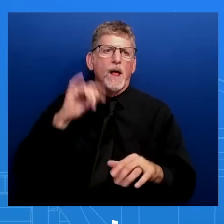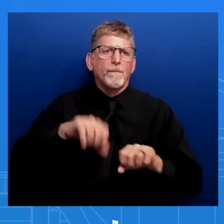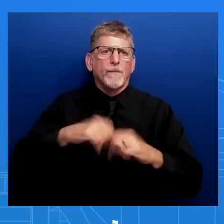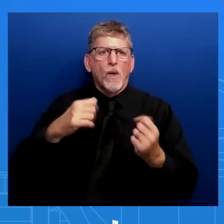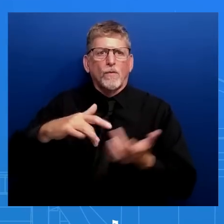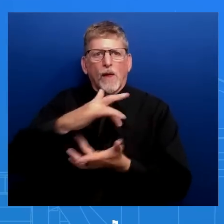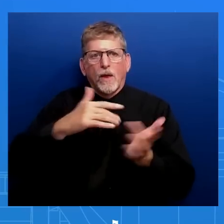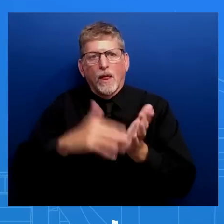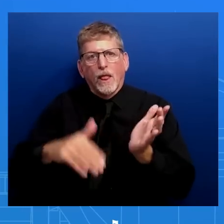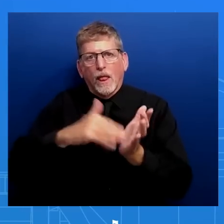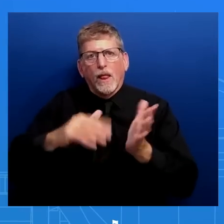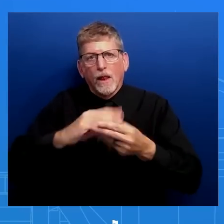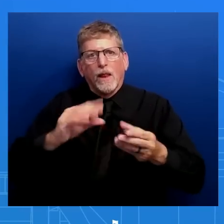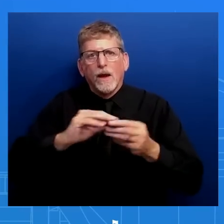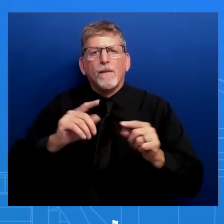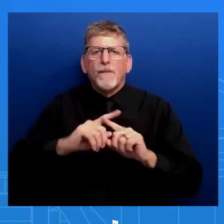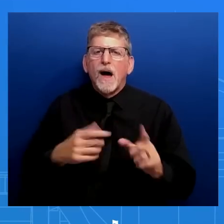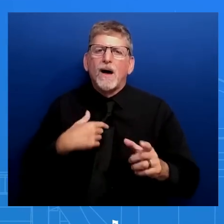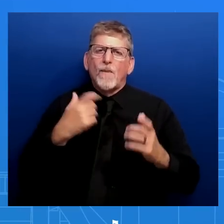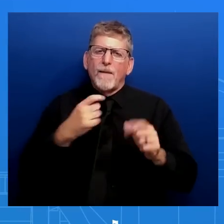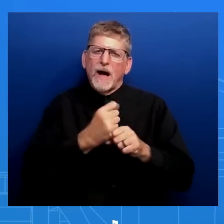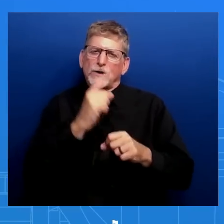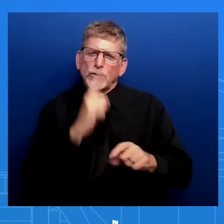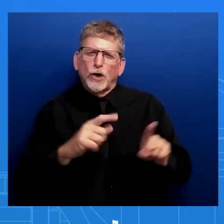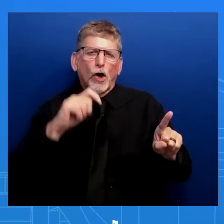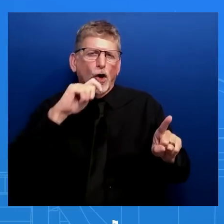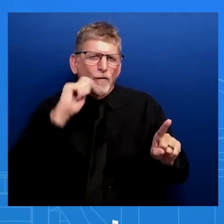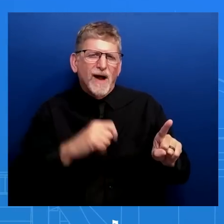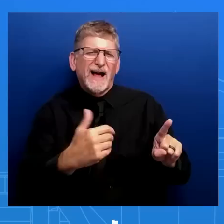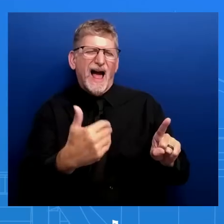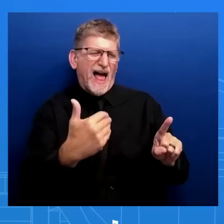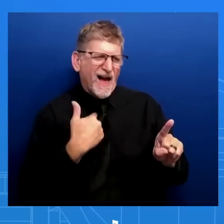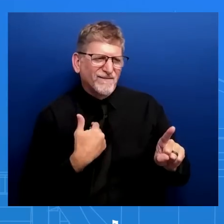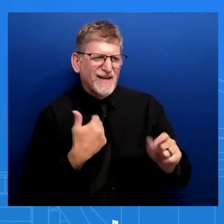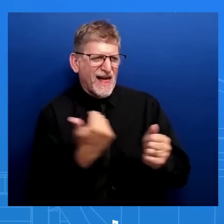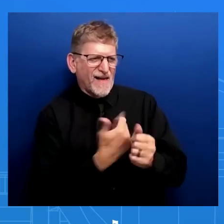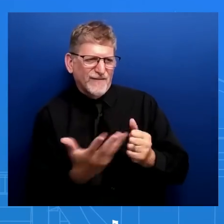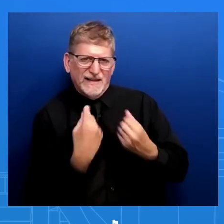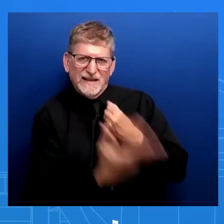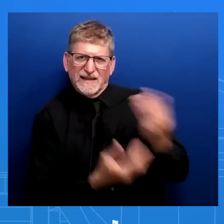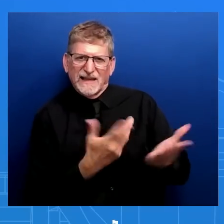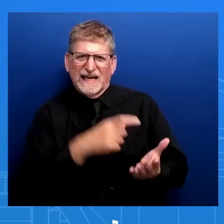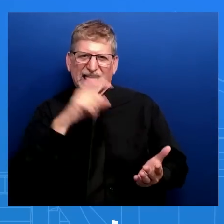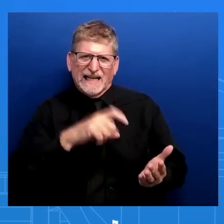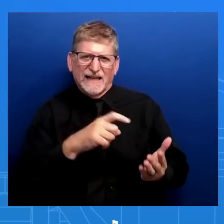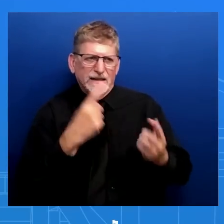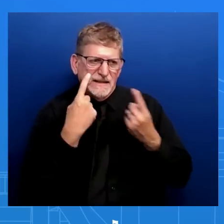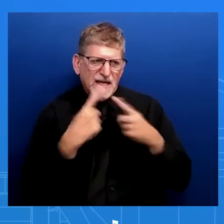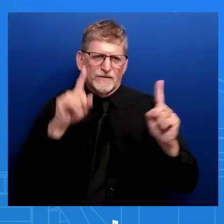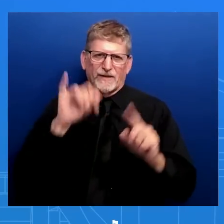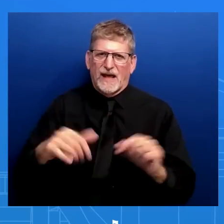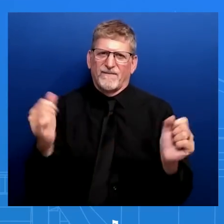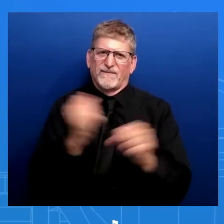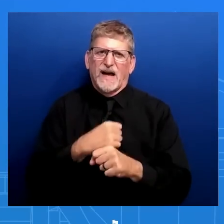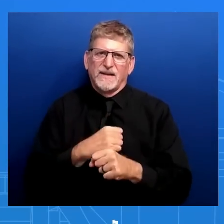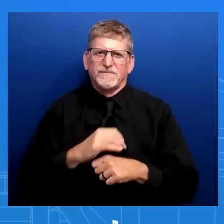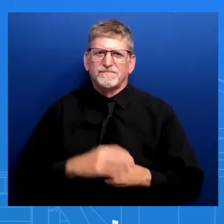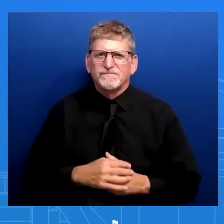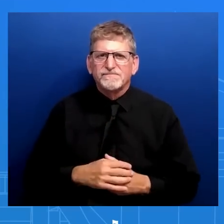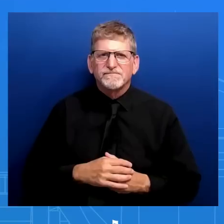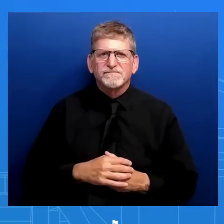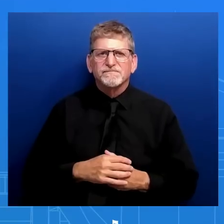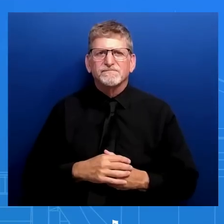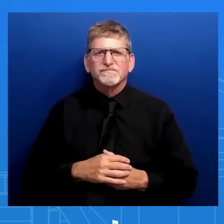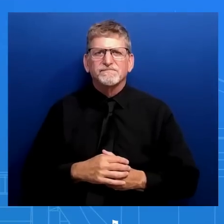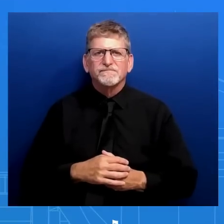they need to be successful in that fight. John, is the president at all disappointed that this episode came and went and